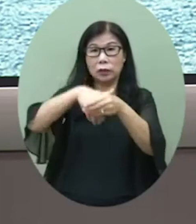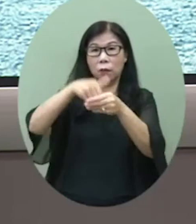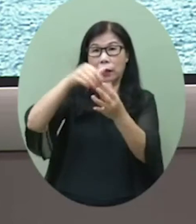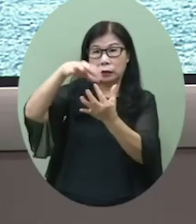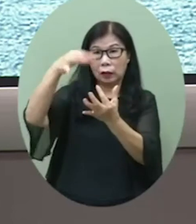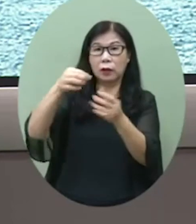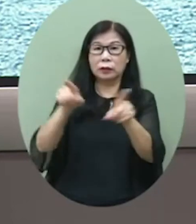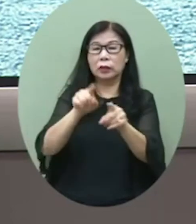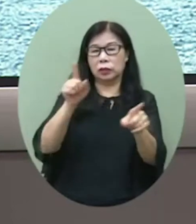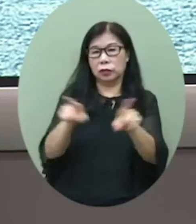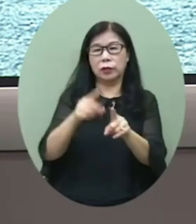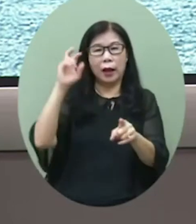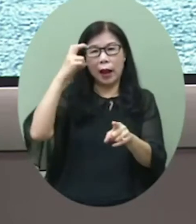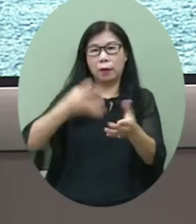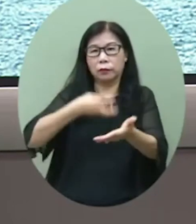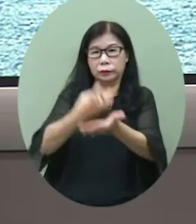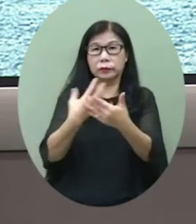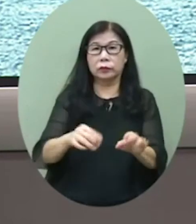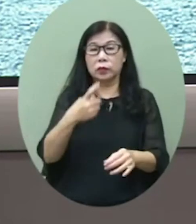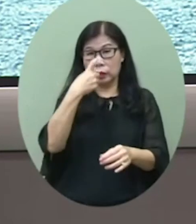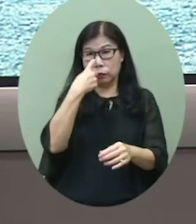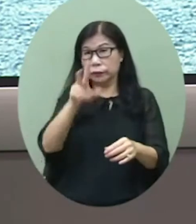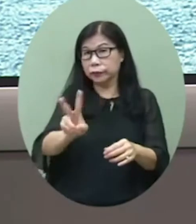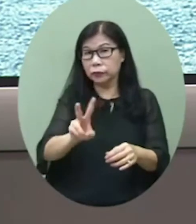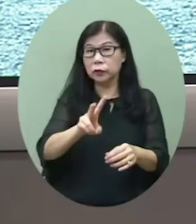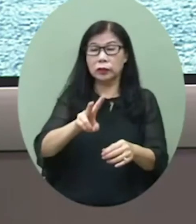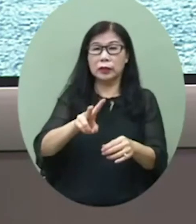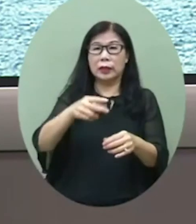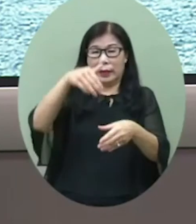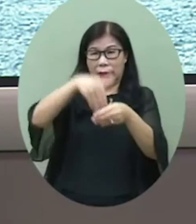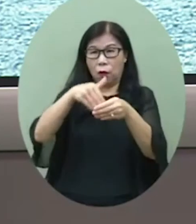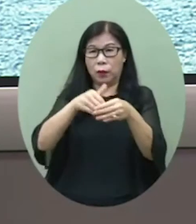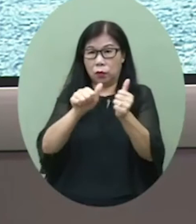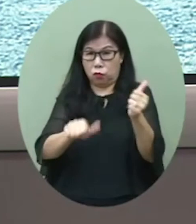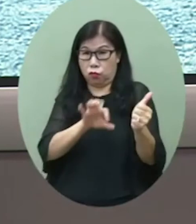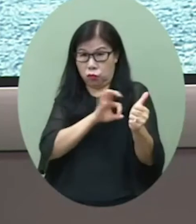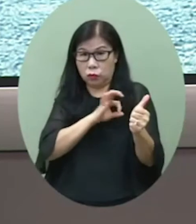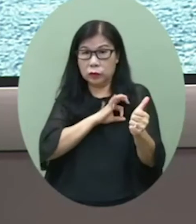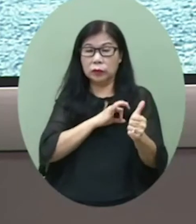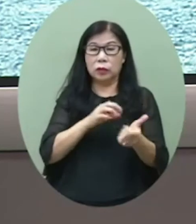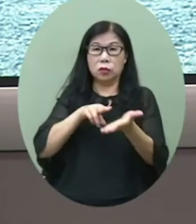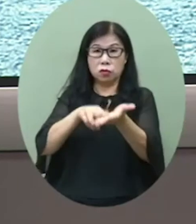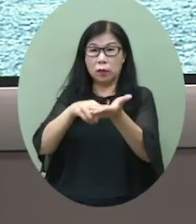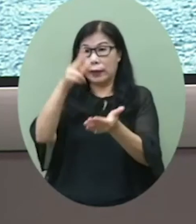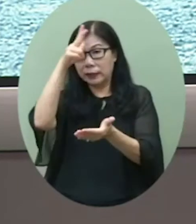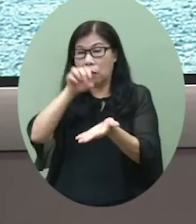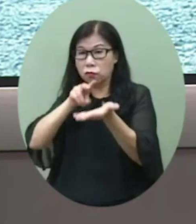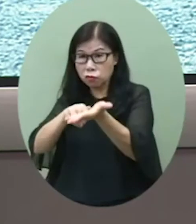election gatherings. Now, when UK decided to postpone their elections, this is one of the considerations as